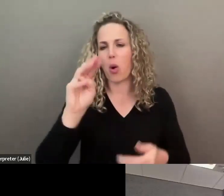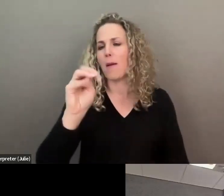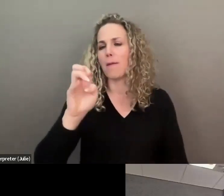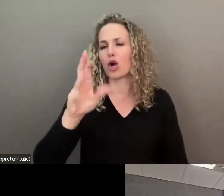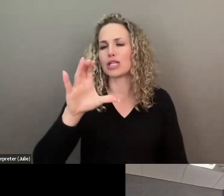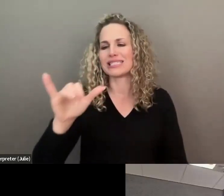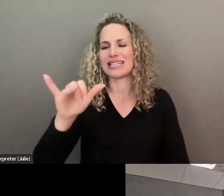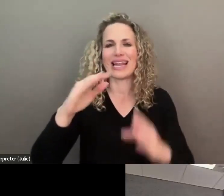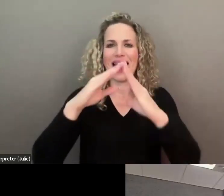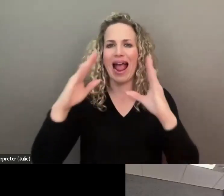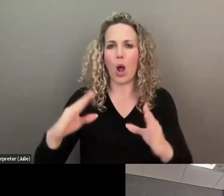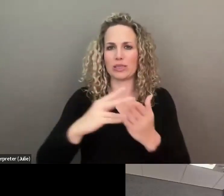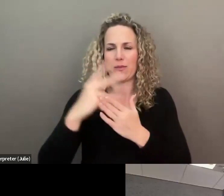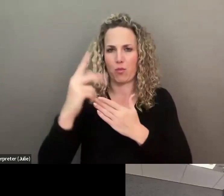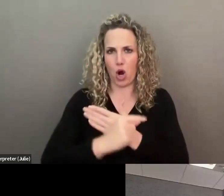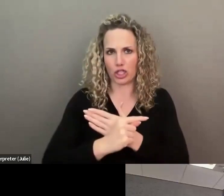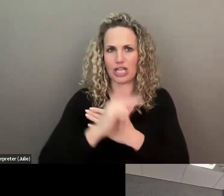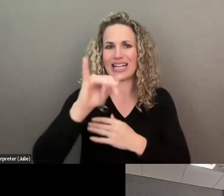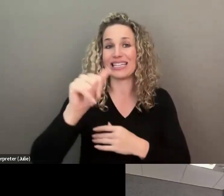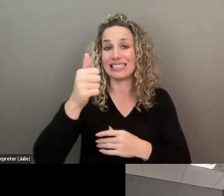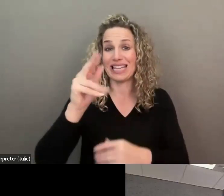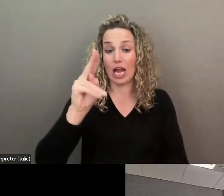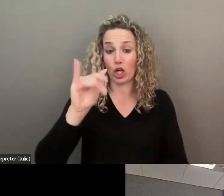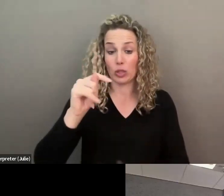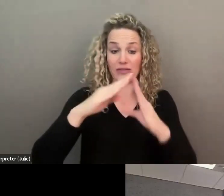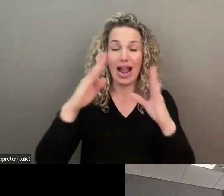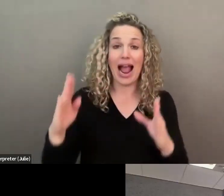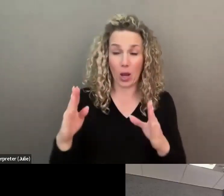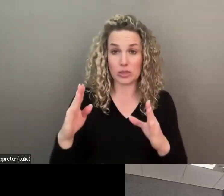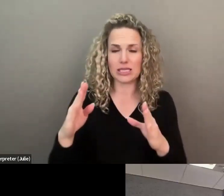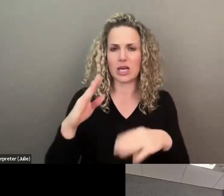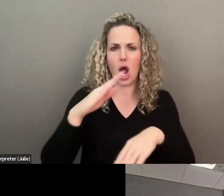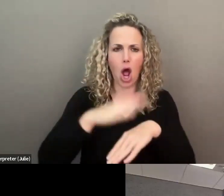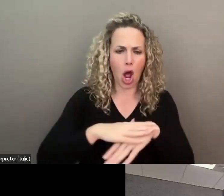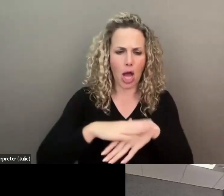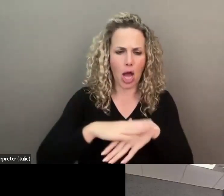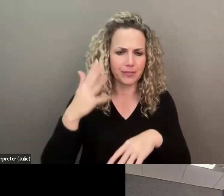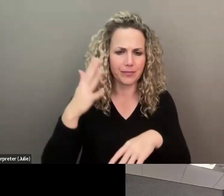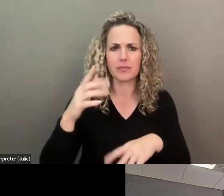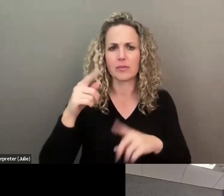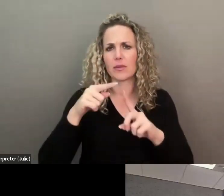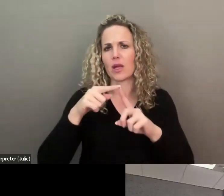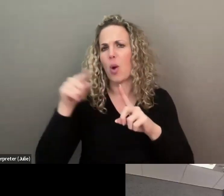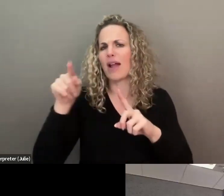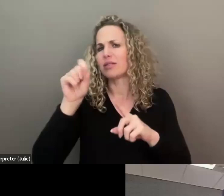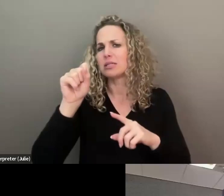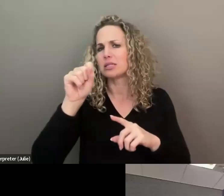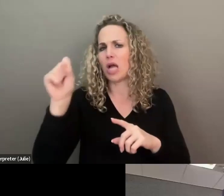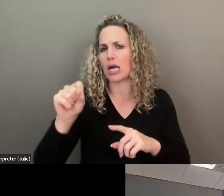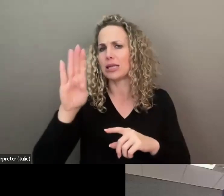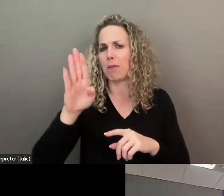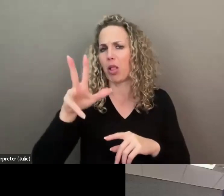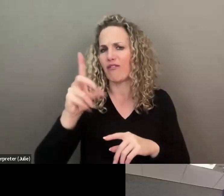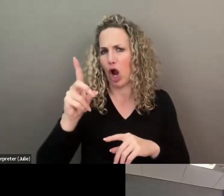Housing Project, which is 10 units of housing located on right off of Stockton Boulevard. So if you're familiar with